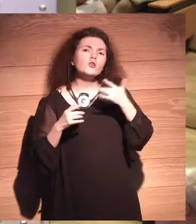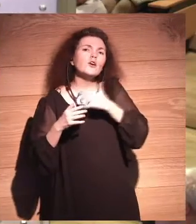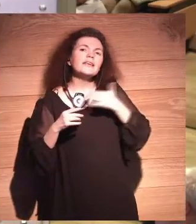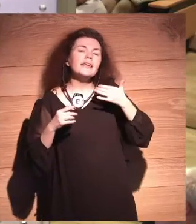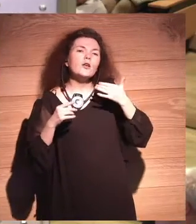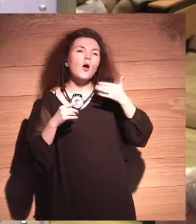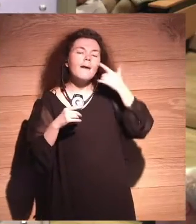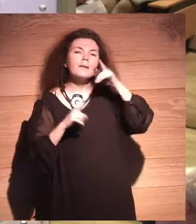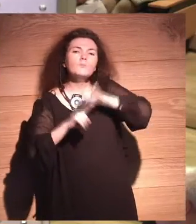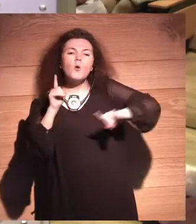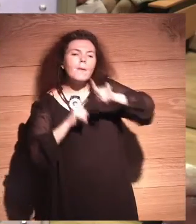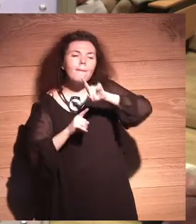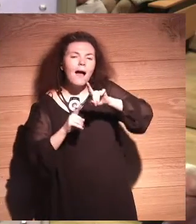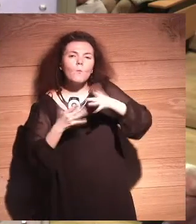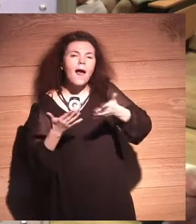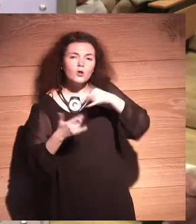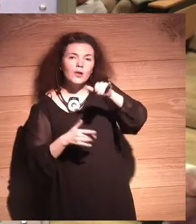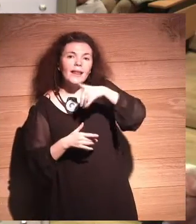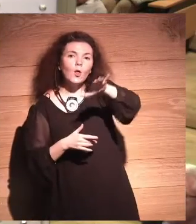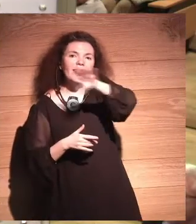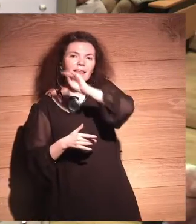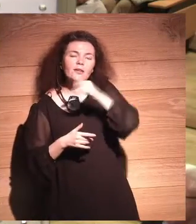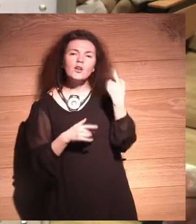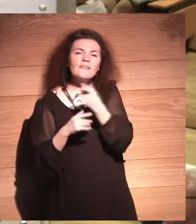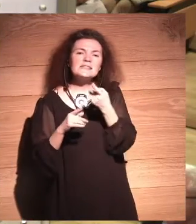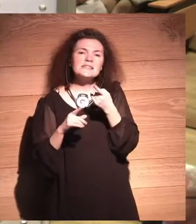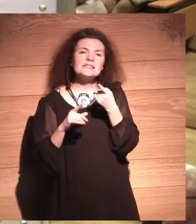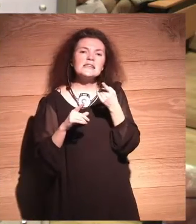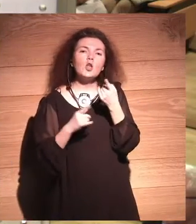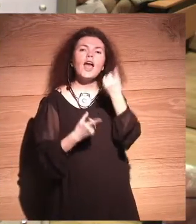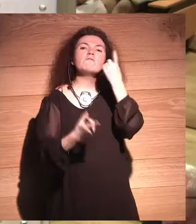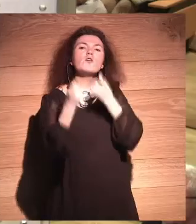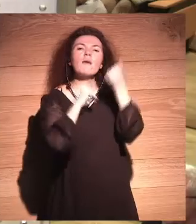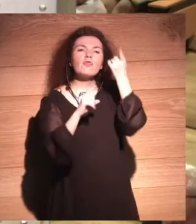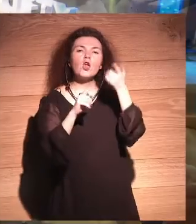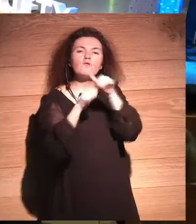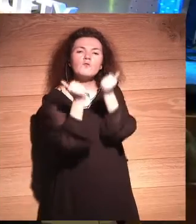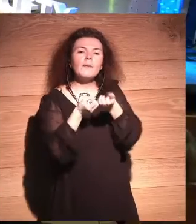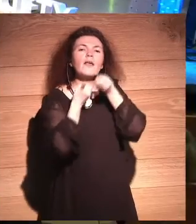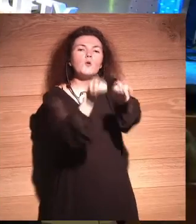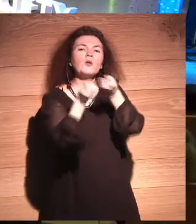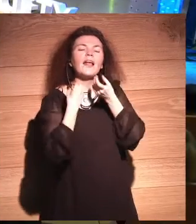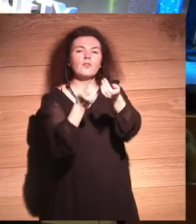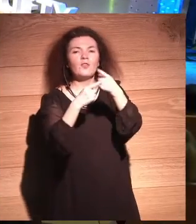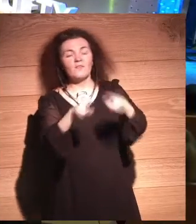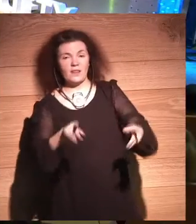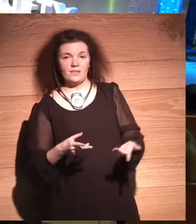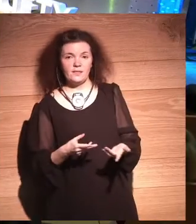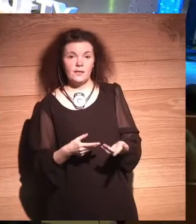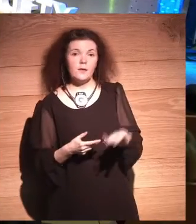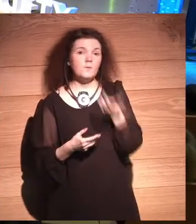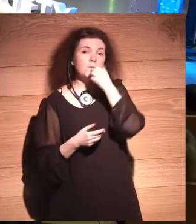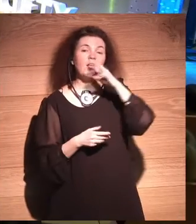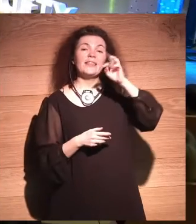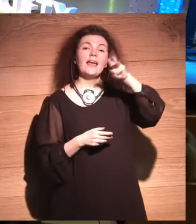a different kind of information from people than when I'm actually looking for solutions. So in Taiwan, they have set up